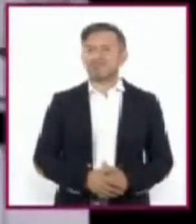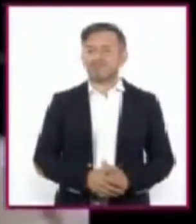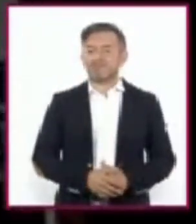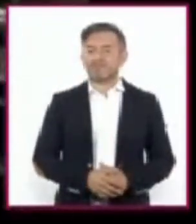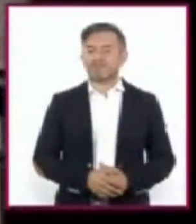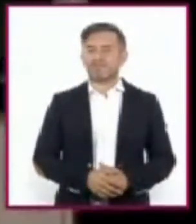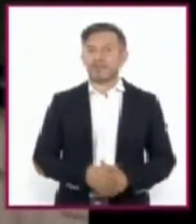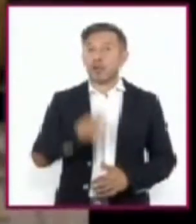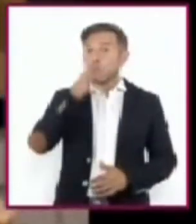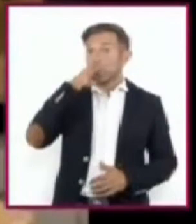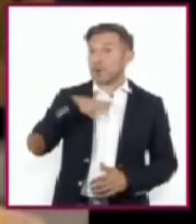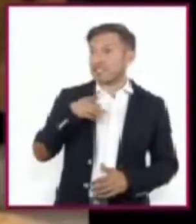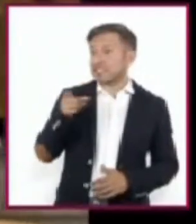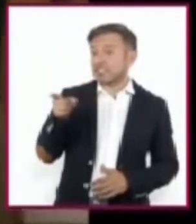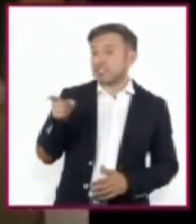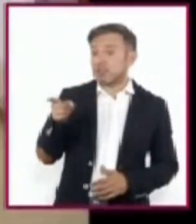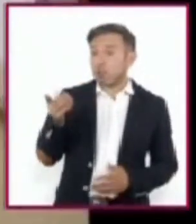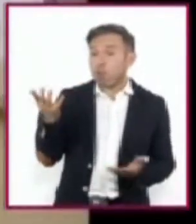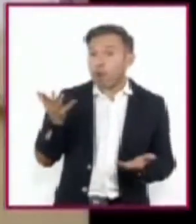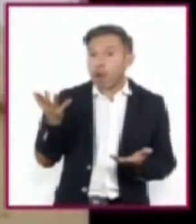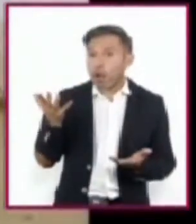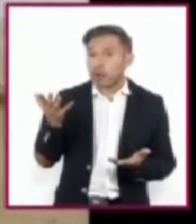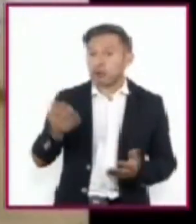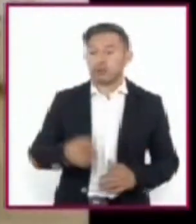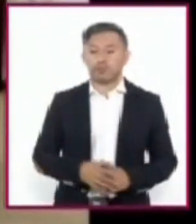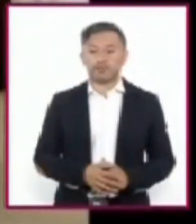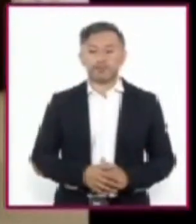She is a...